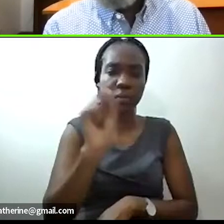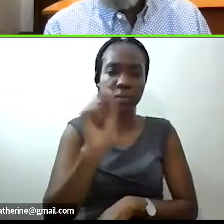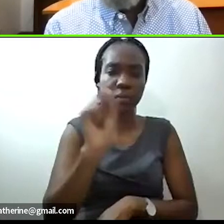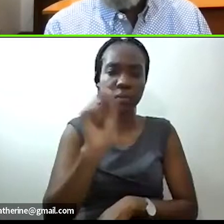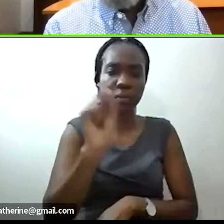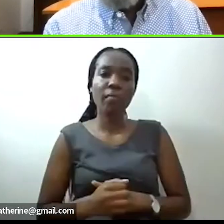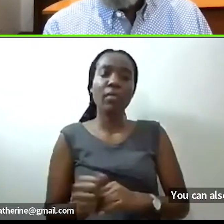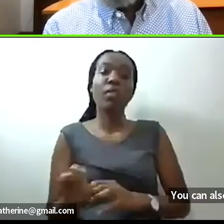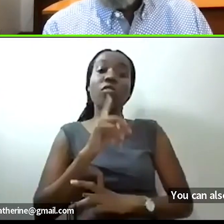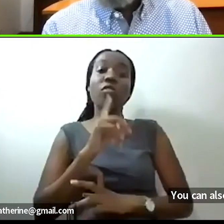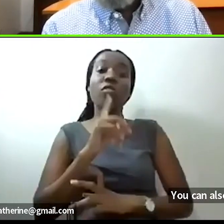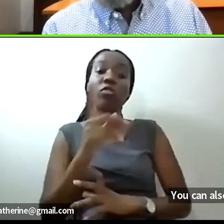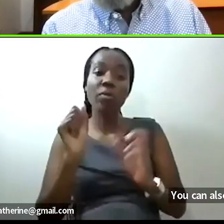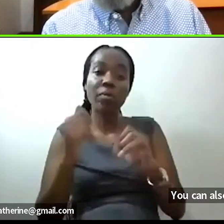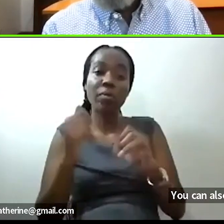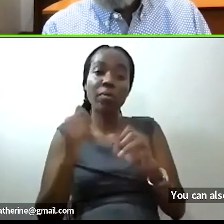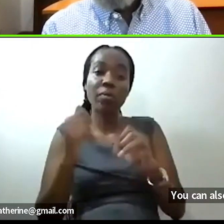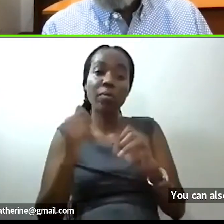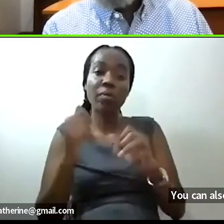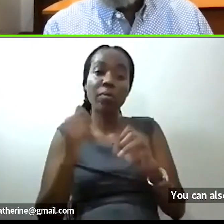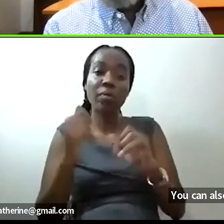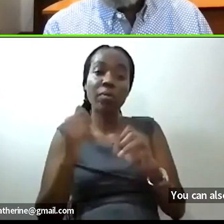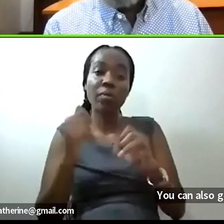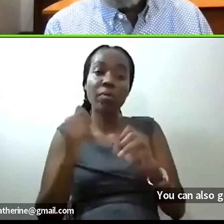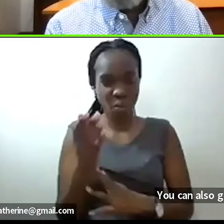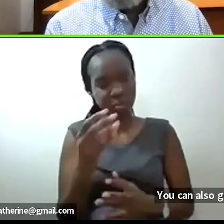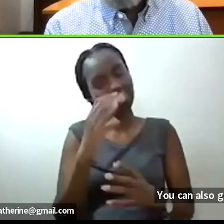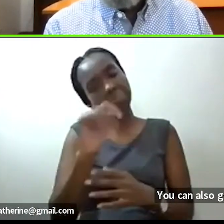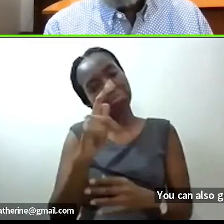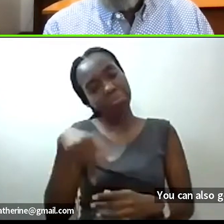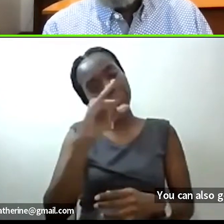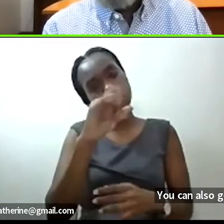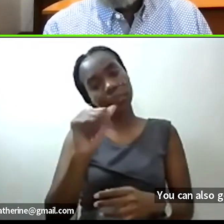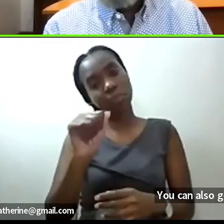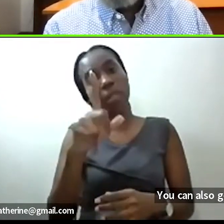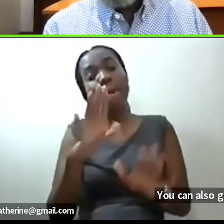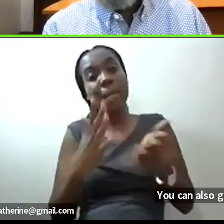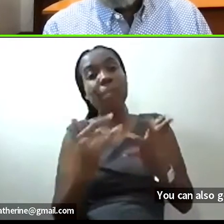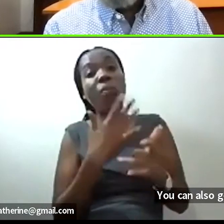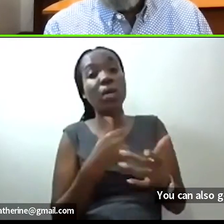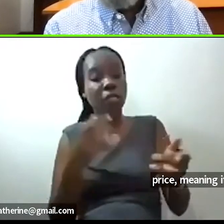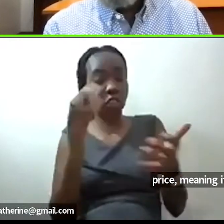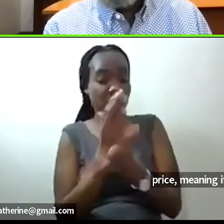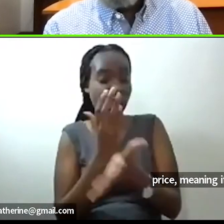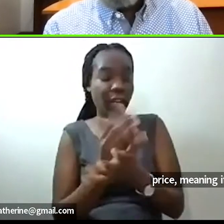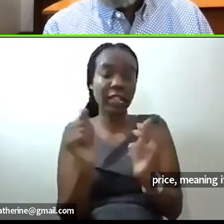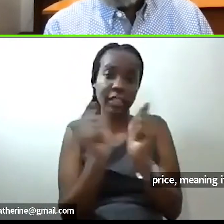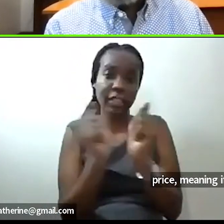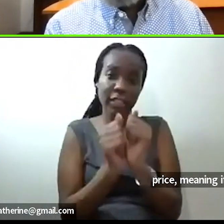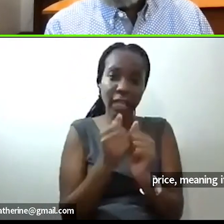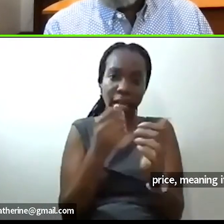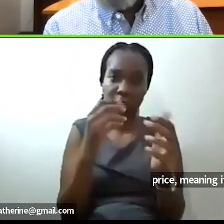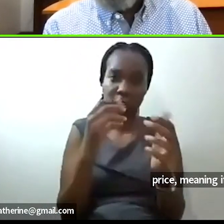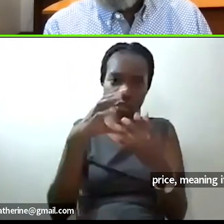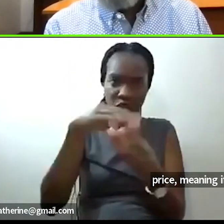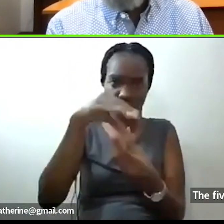share price, meaning if you bought a share at 10 shillings and it's trading at 15, the 5 shillings is called capital gain. You can